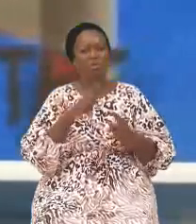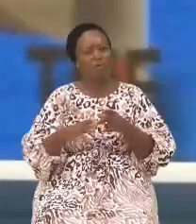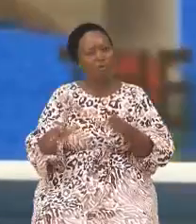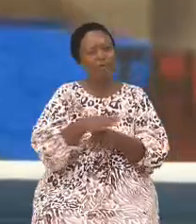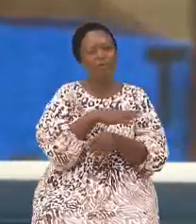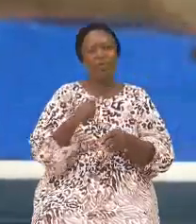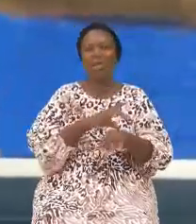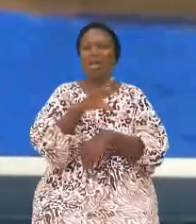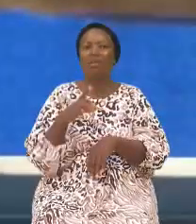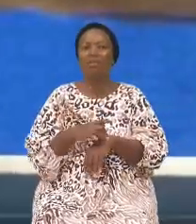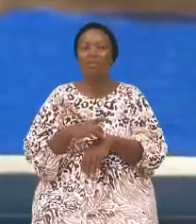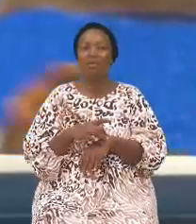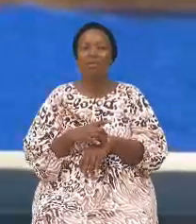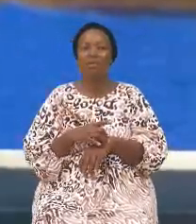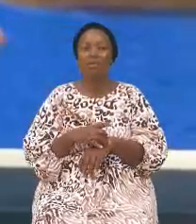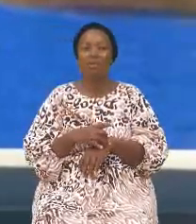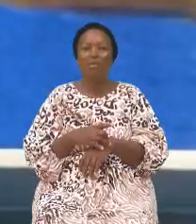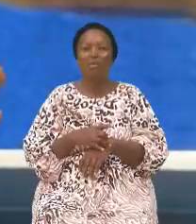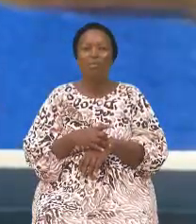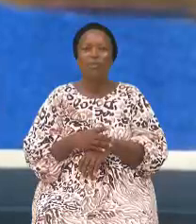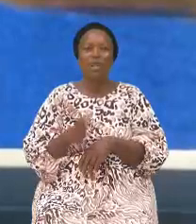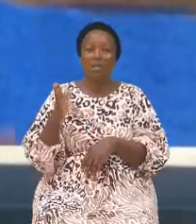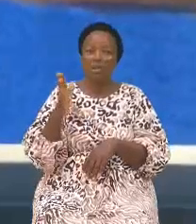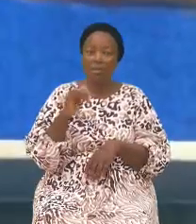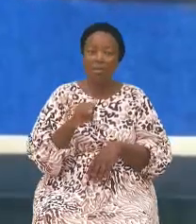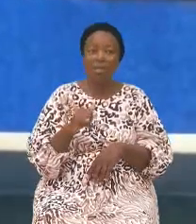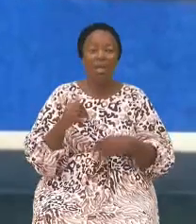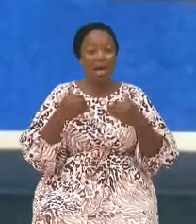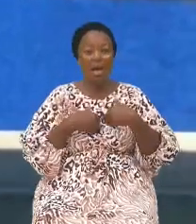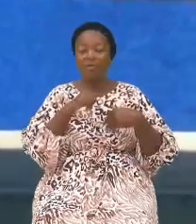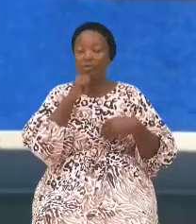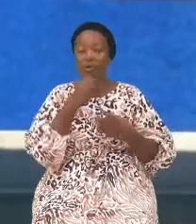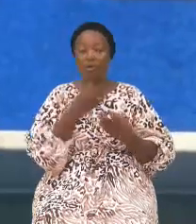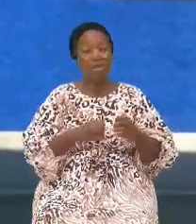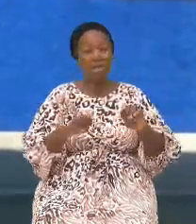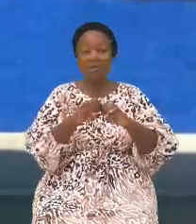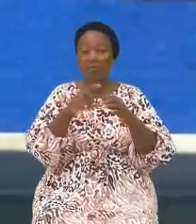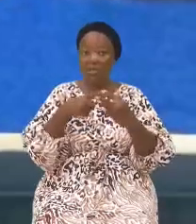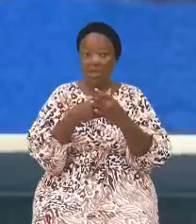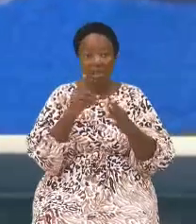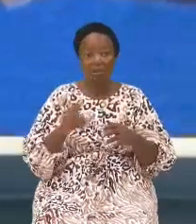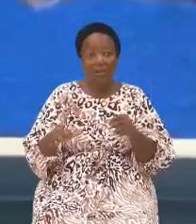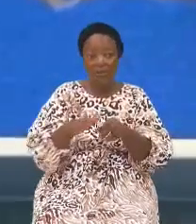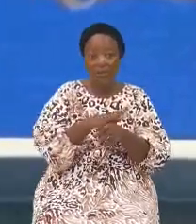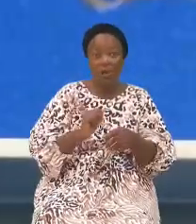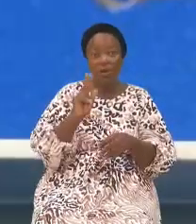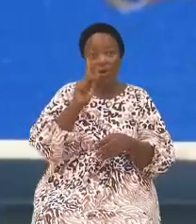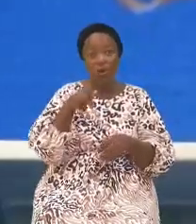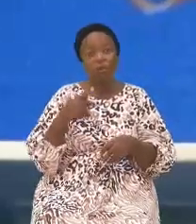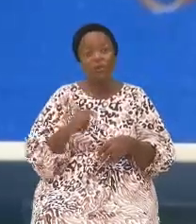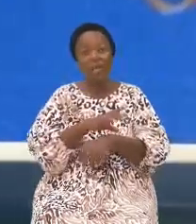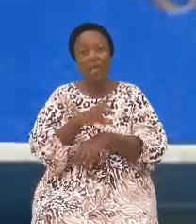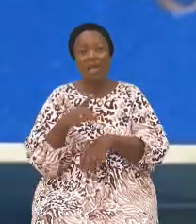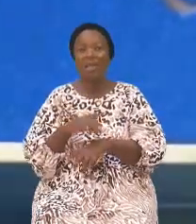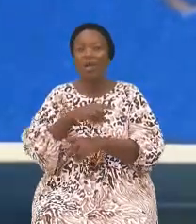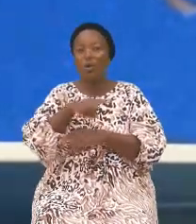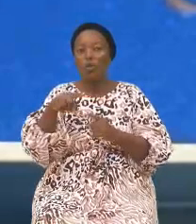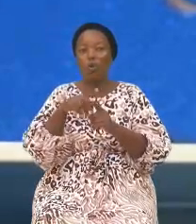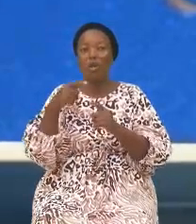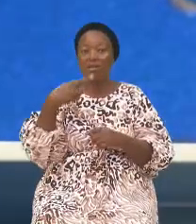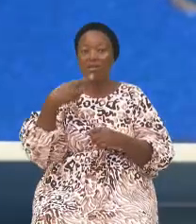people, joyful people. He told them to fill up the earth. They had not even